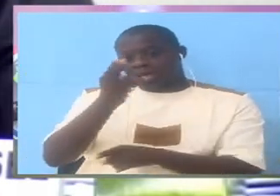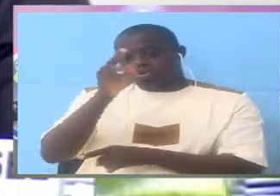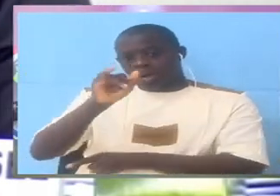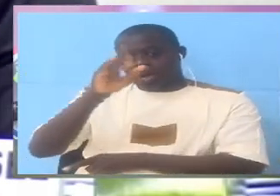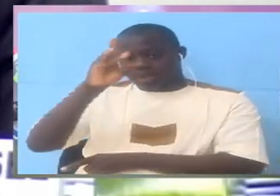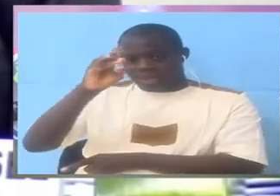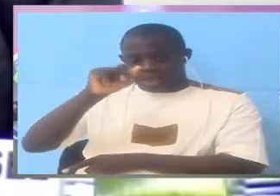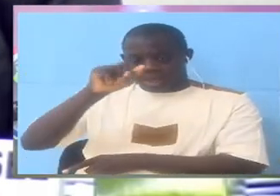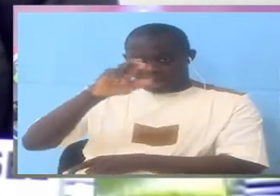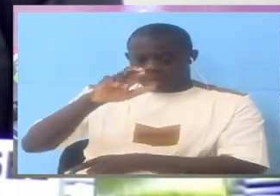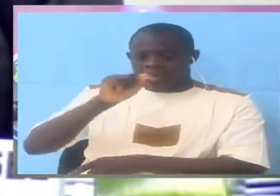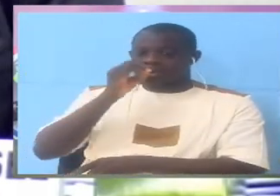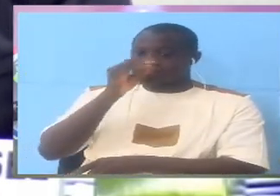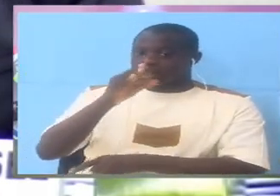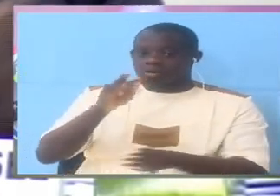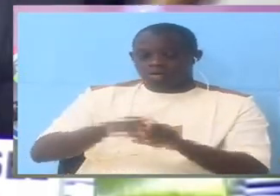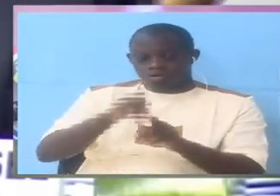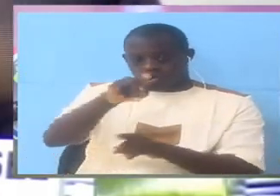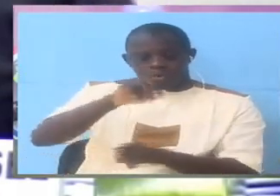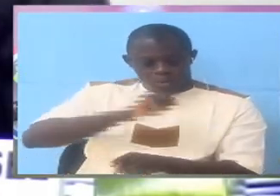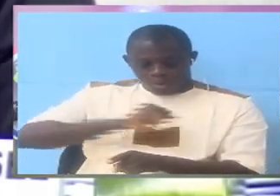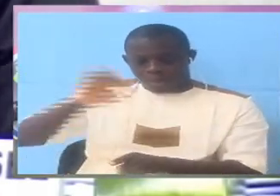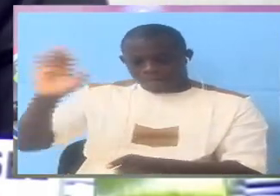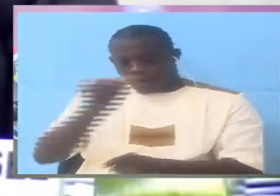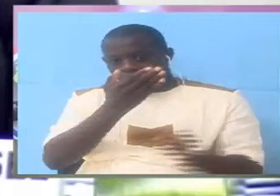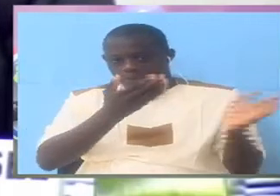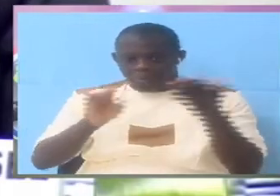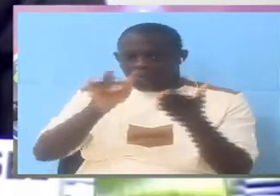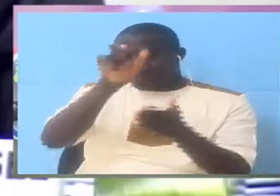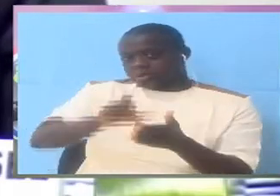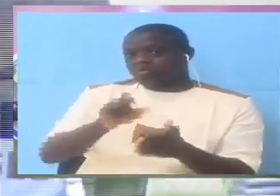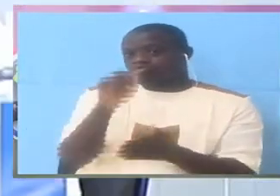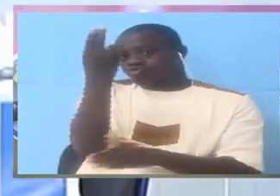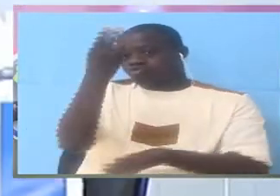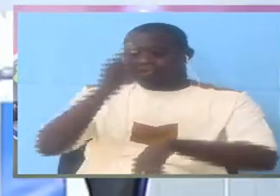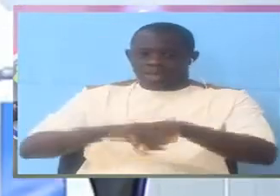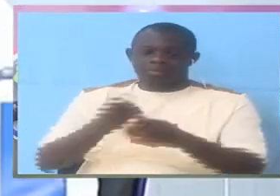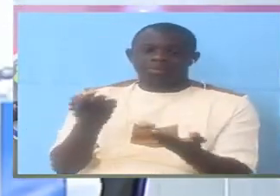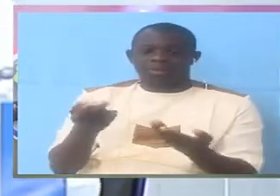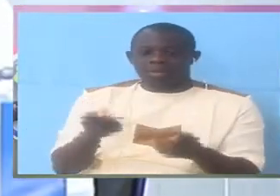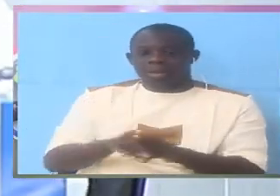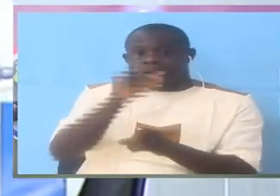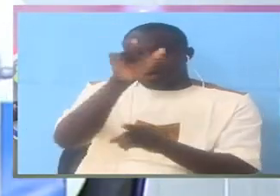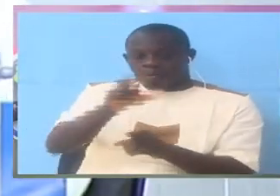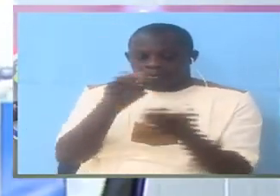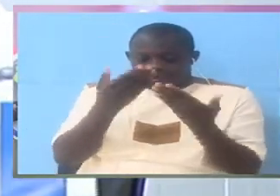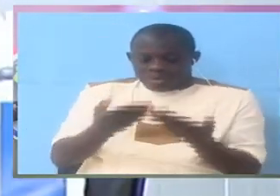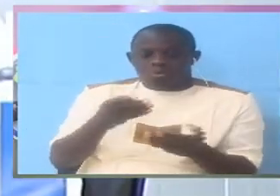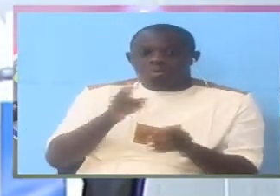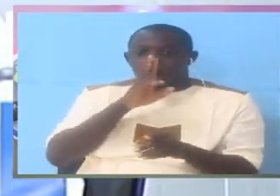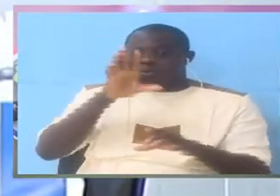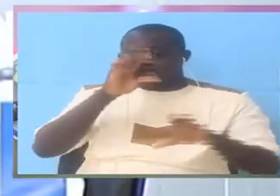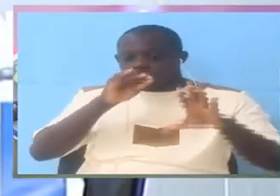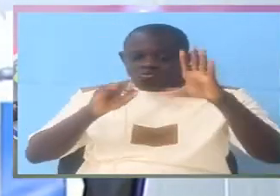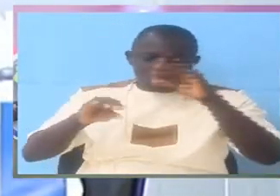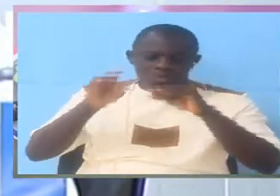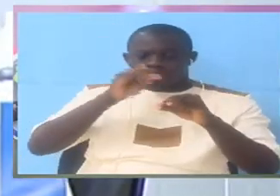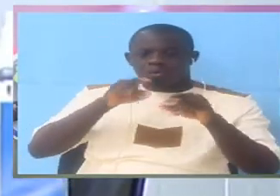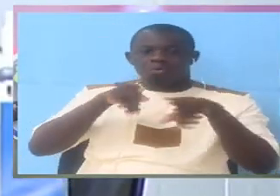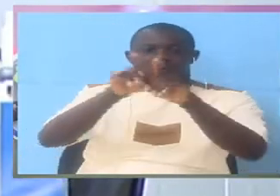you deliberately hit this man twice. But somebody who we are talking to and he's listening, answering us.